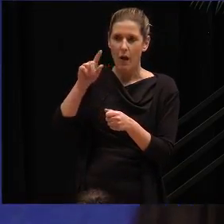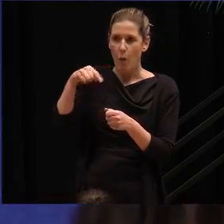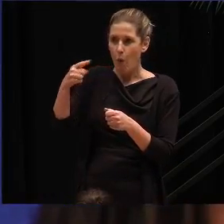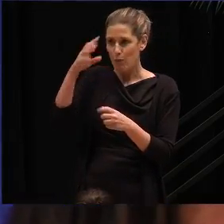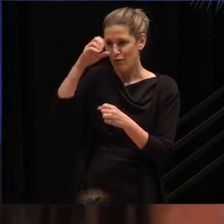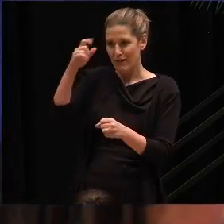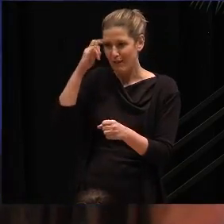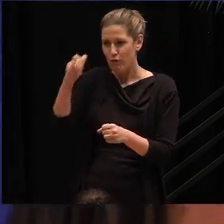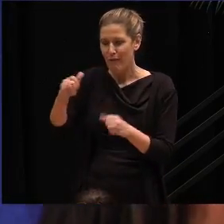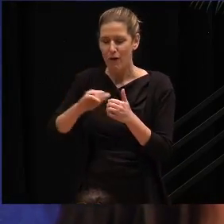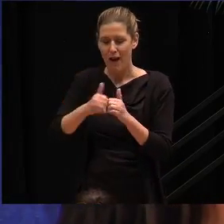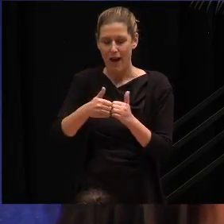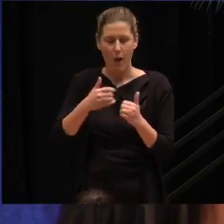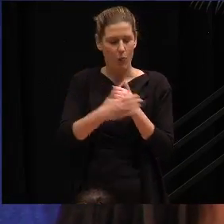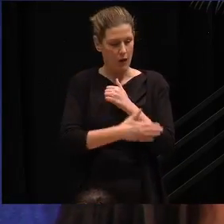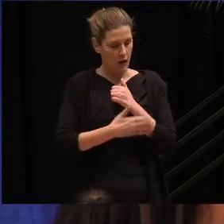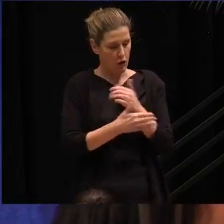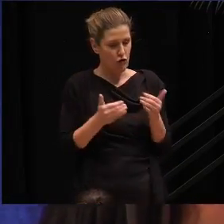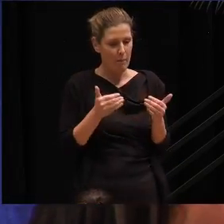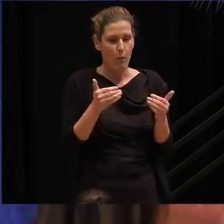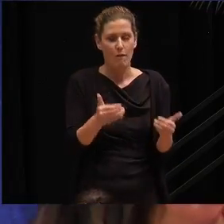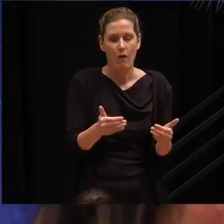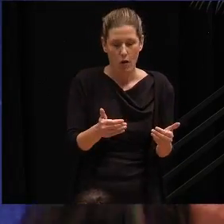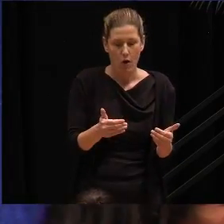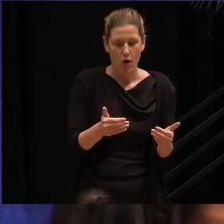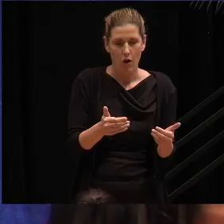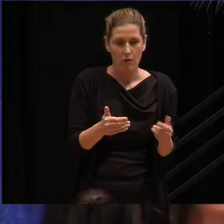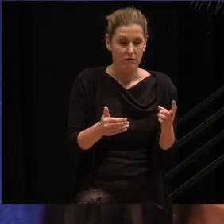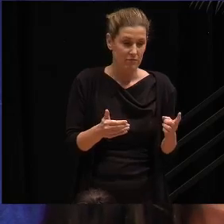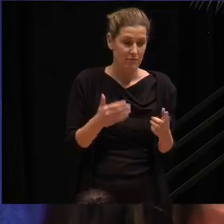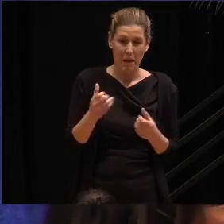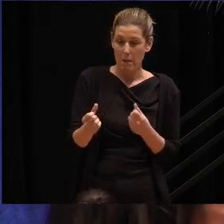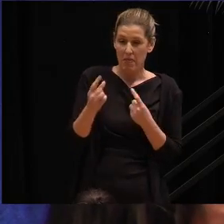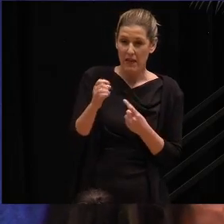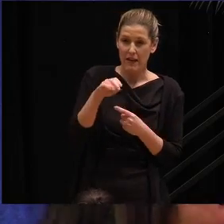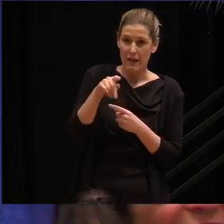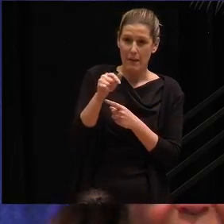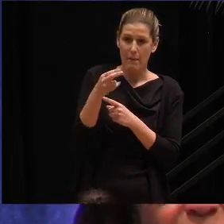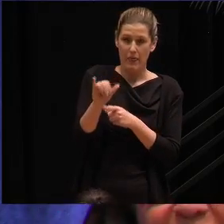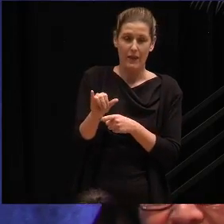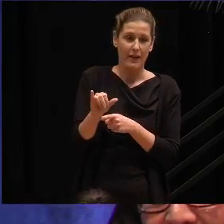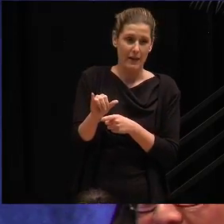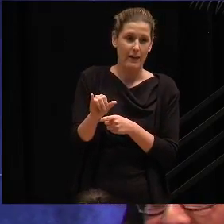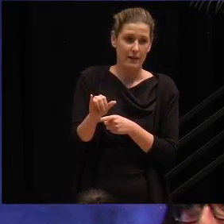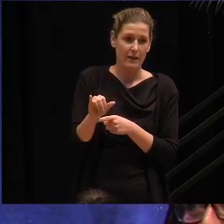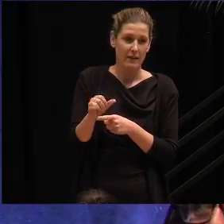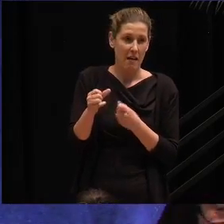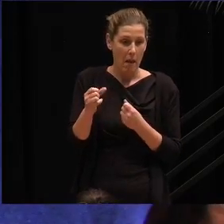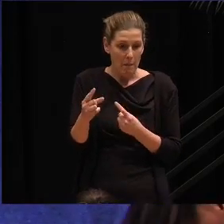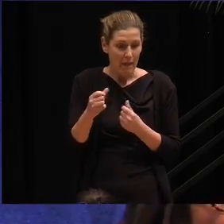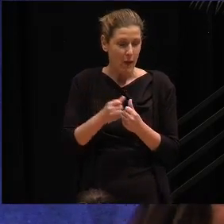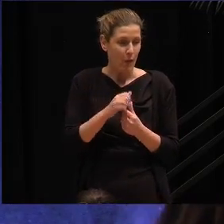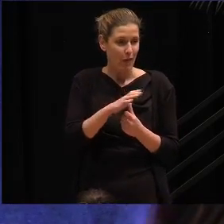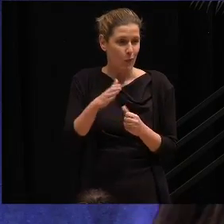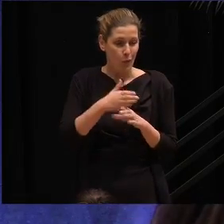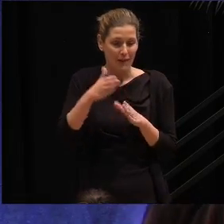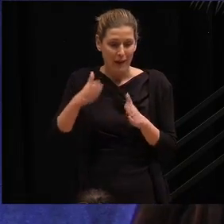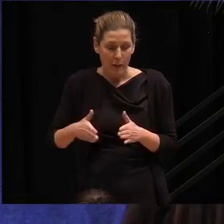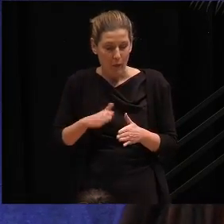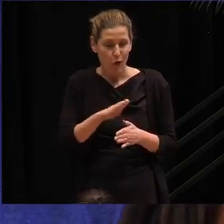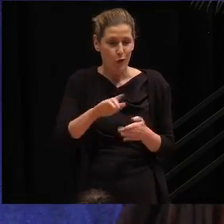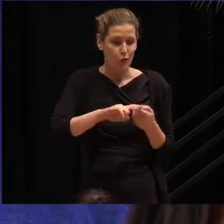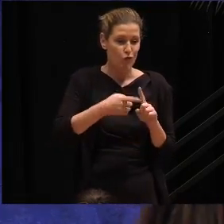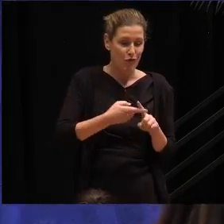this polarization that seems more constant? Empathy, right? Empathy with your neighbor, with your